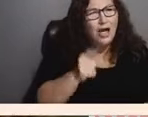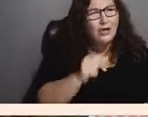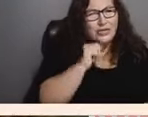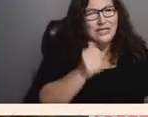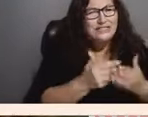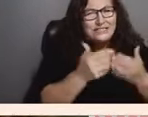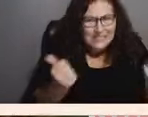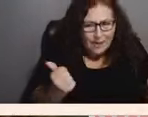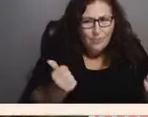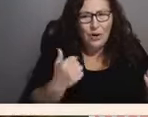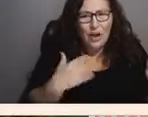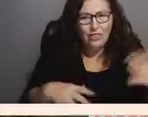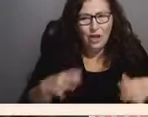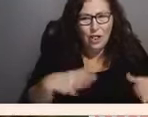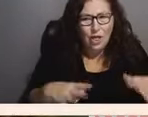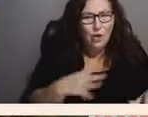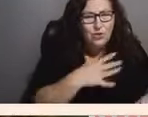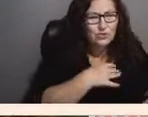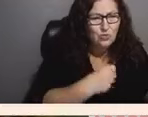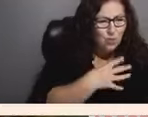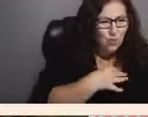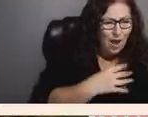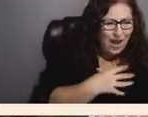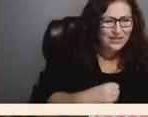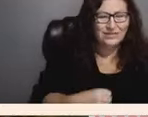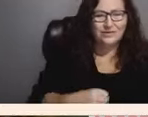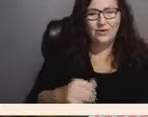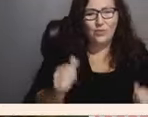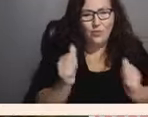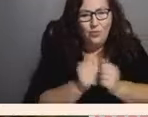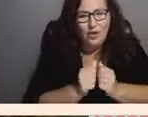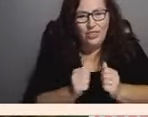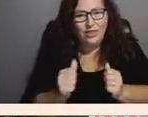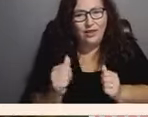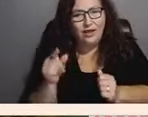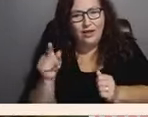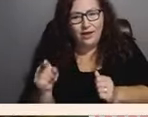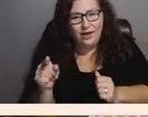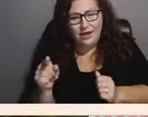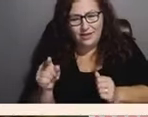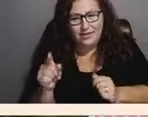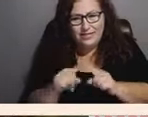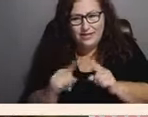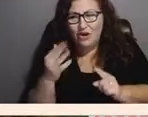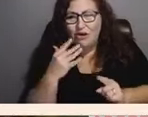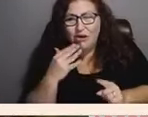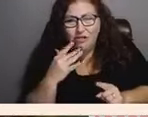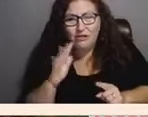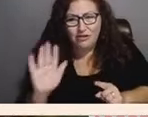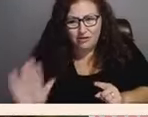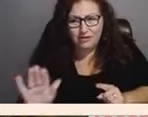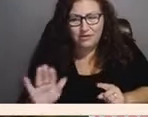white colors, clothes, and the colored